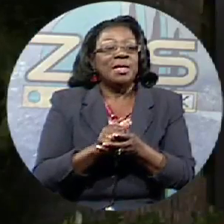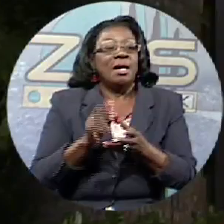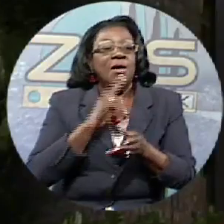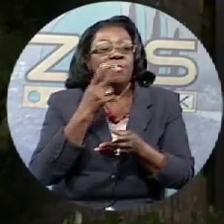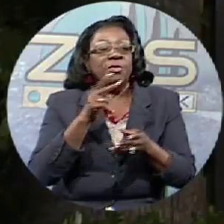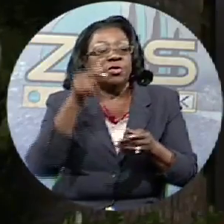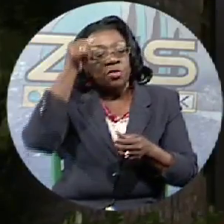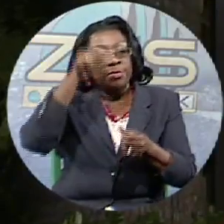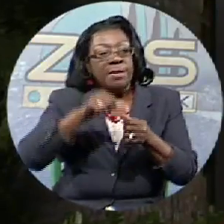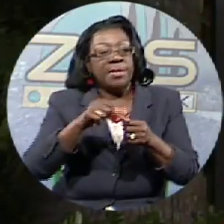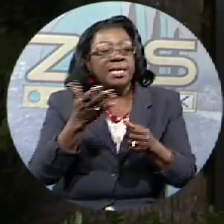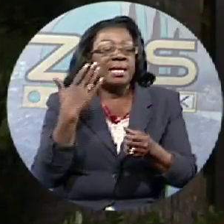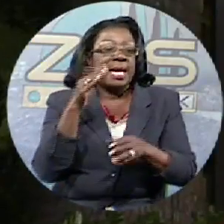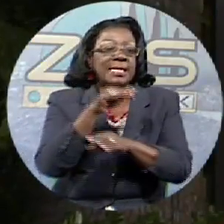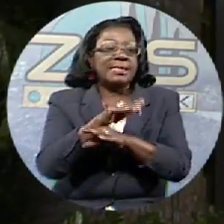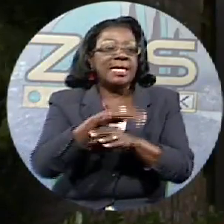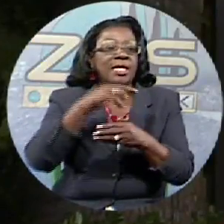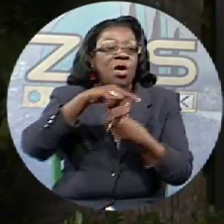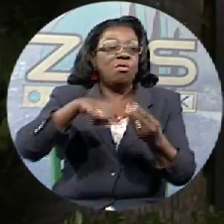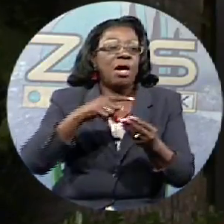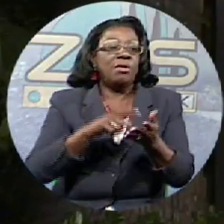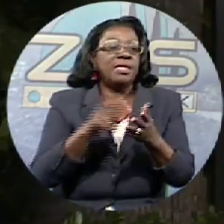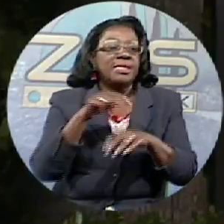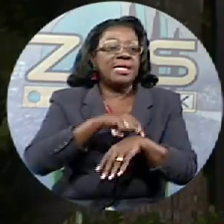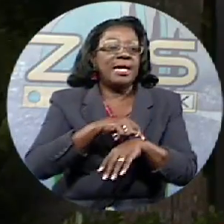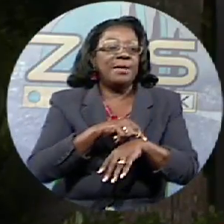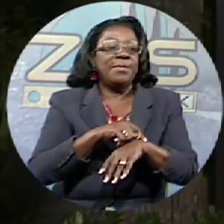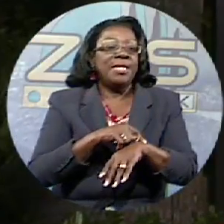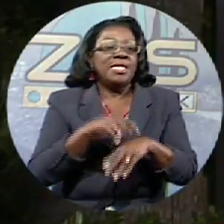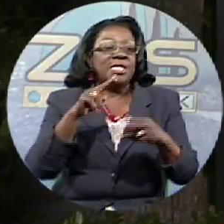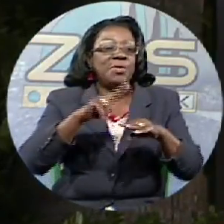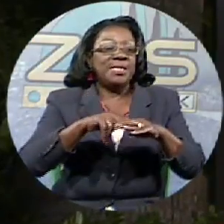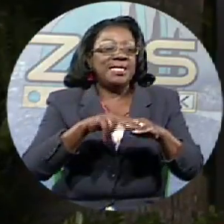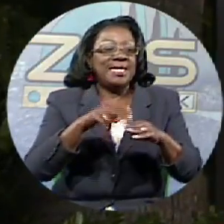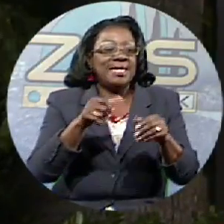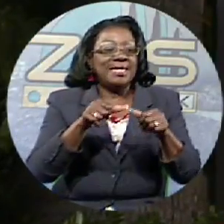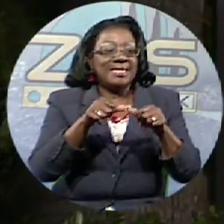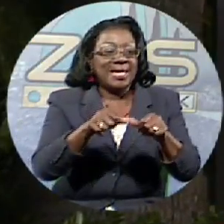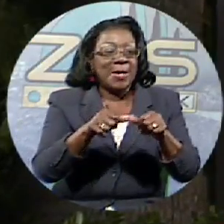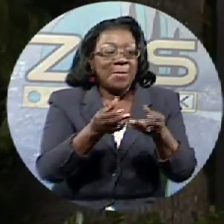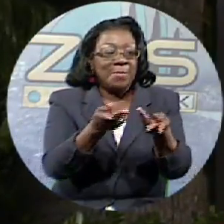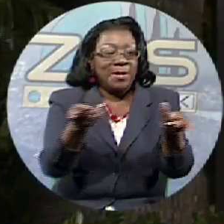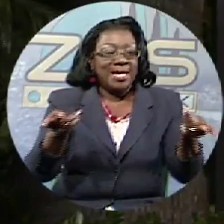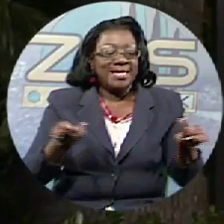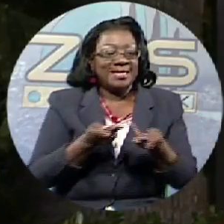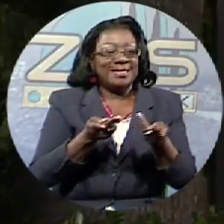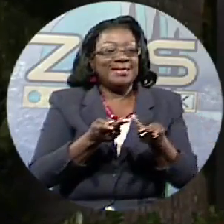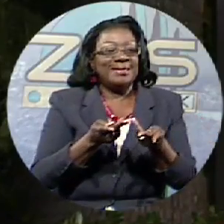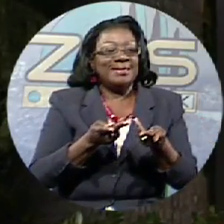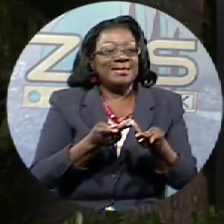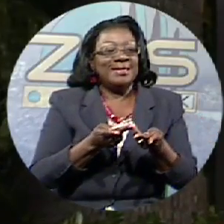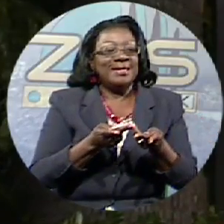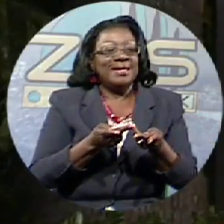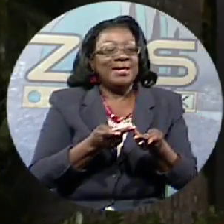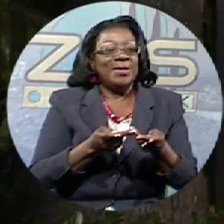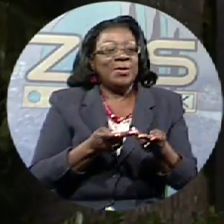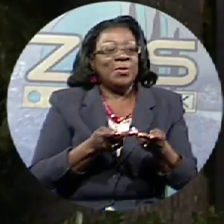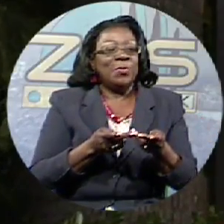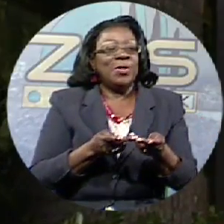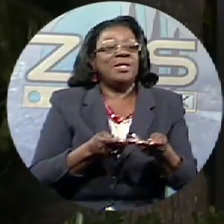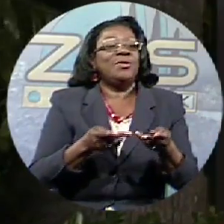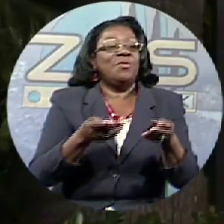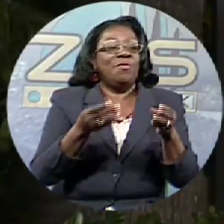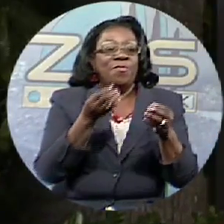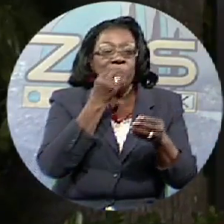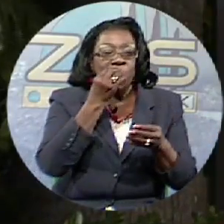would remember that last night around this time, I was sitting here at Virgil's barbecue at the Atlantis Resort in front of a smorgasbord of